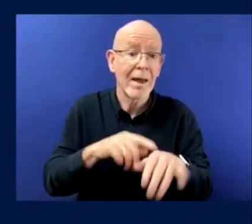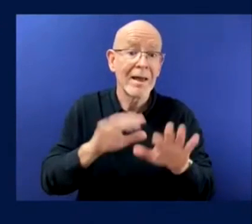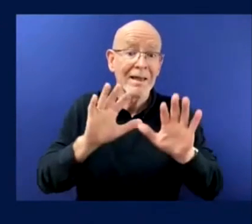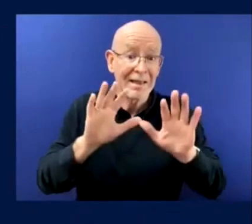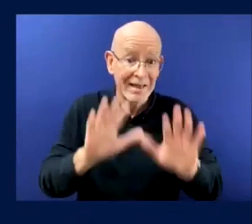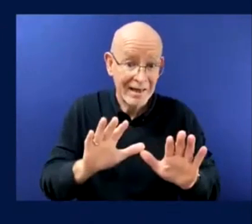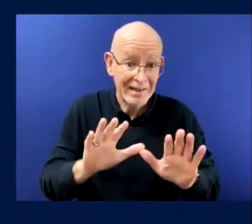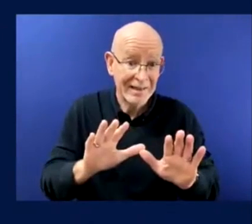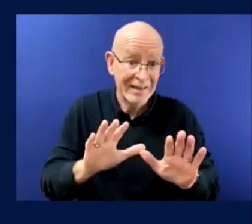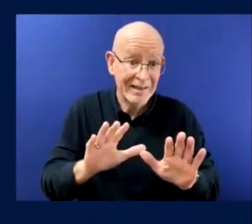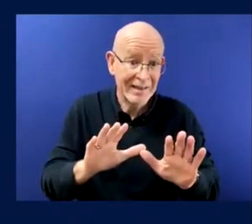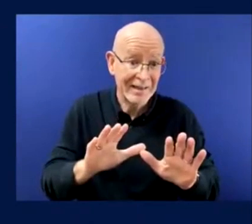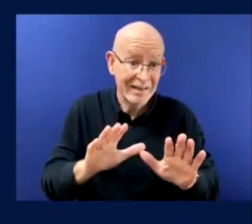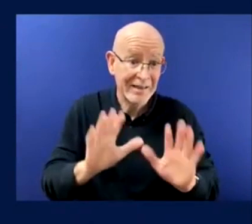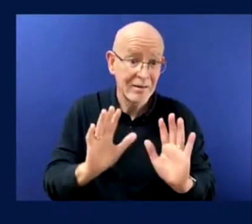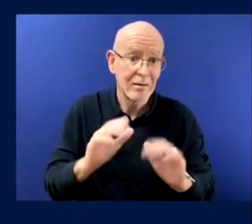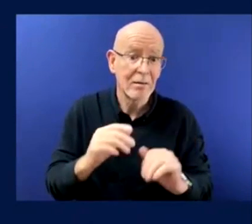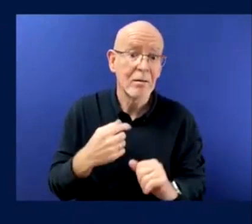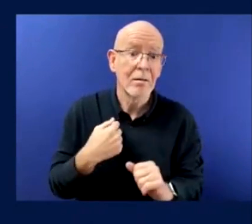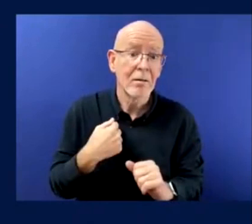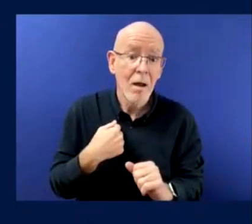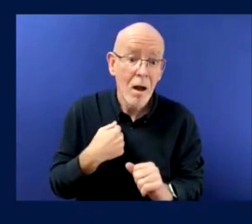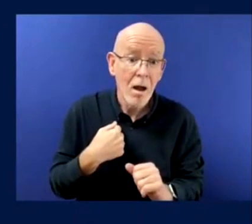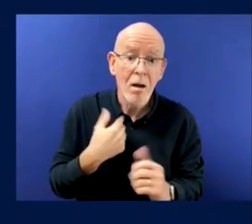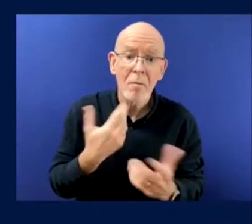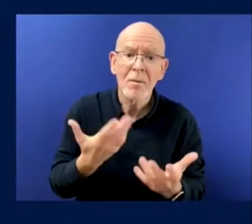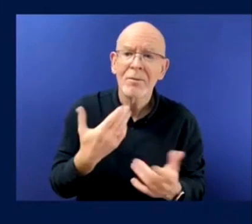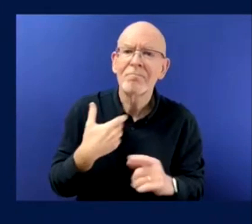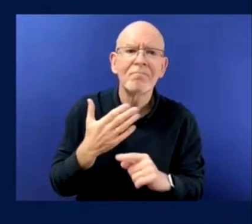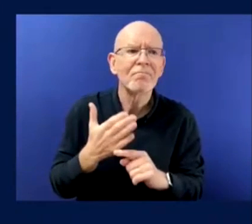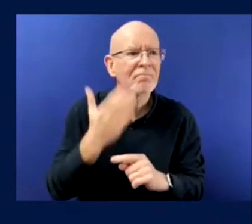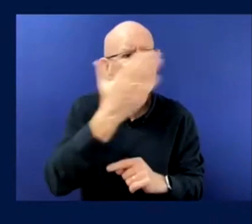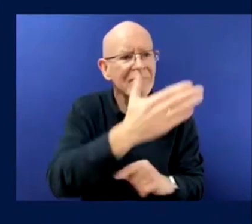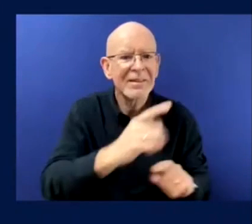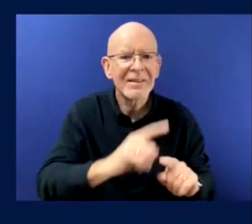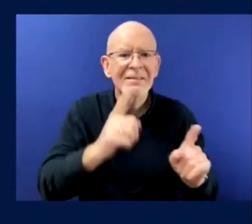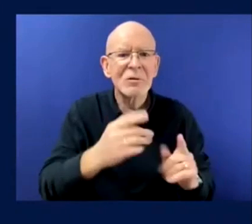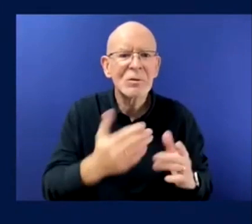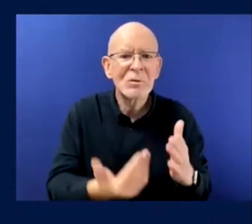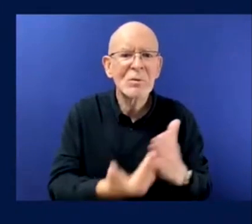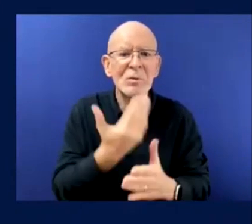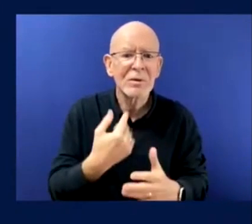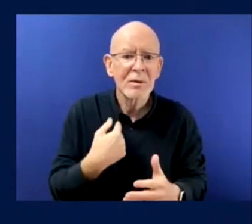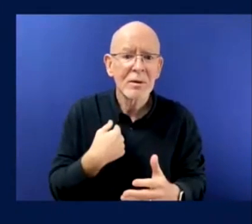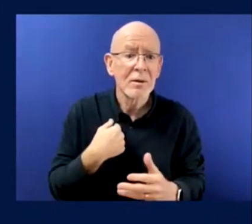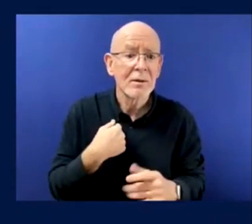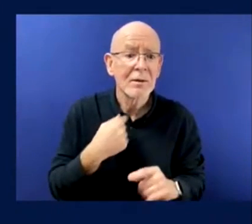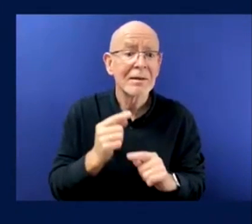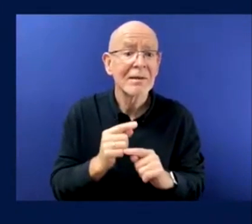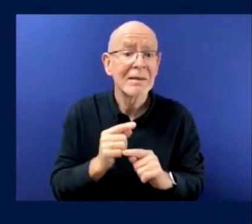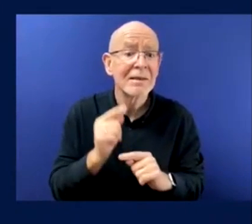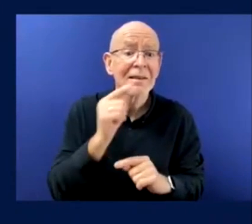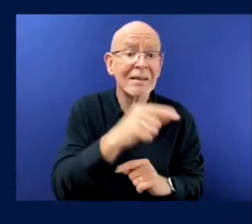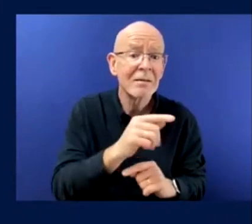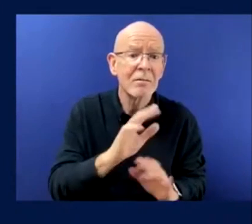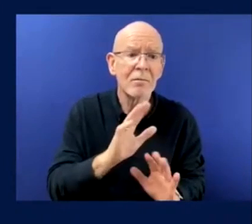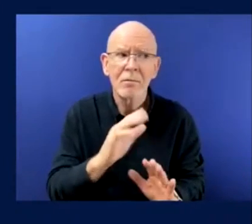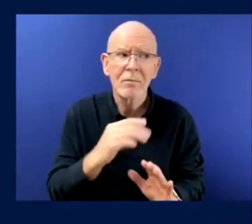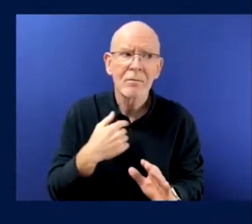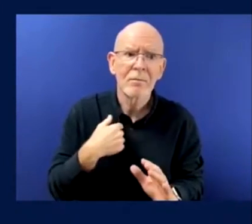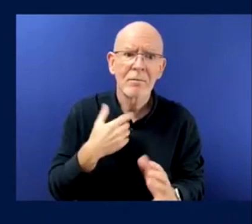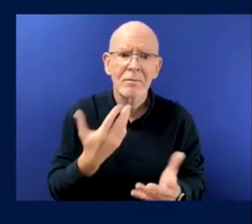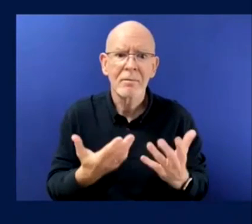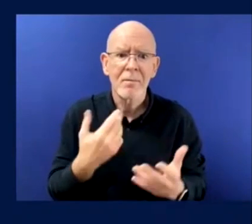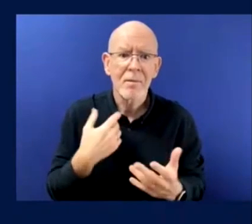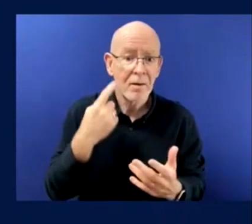because that don't really look like I've anything wrong with me whenever when you first see me coming, but then underneath I'm